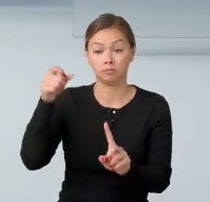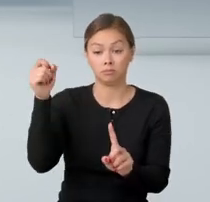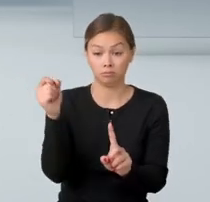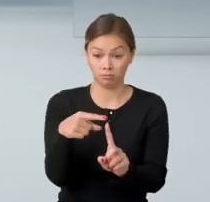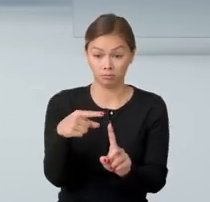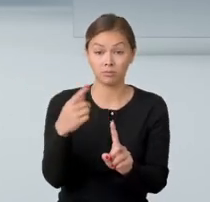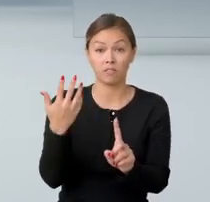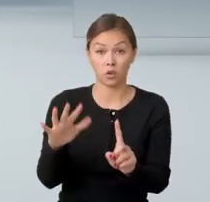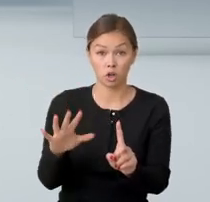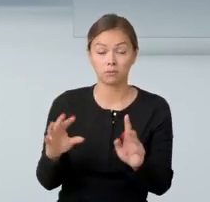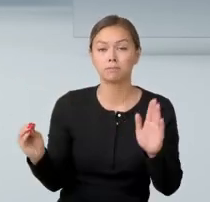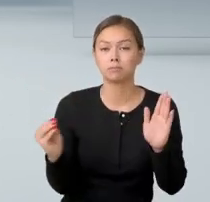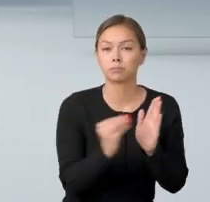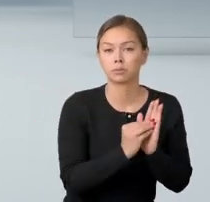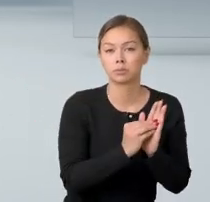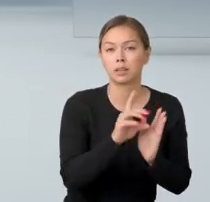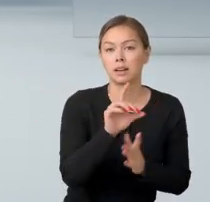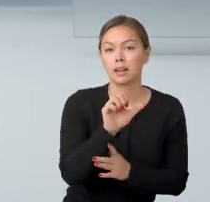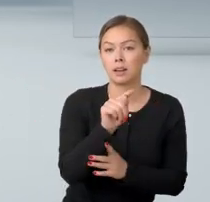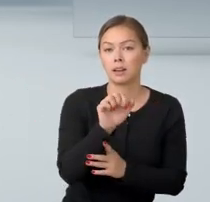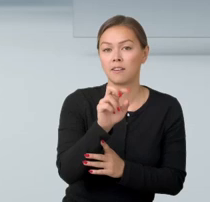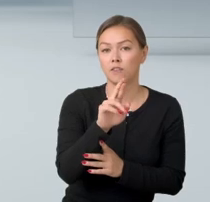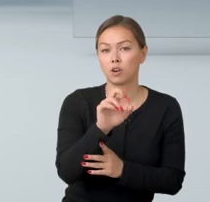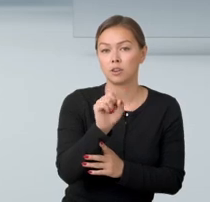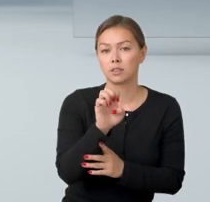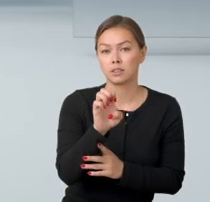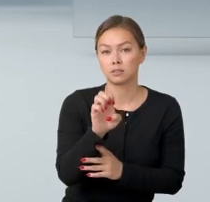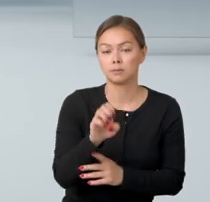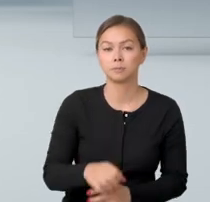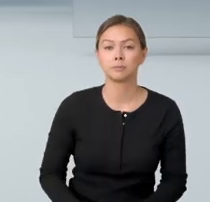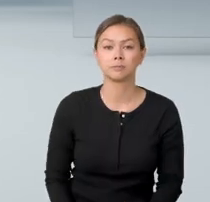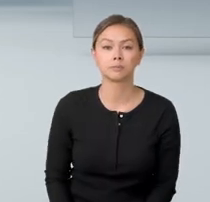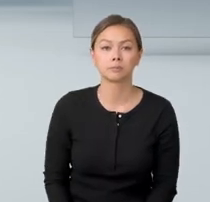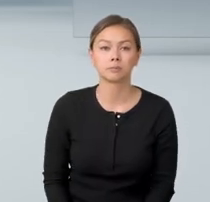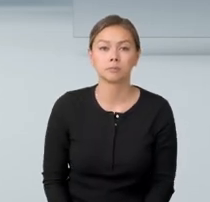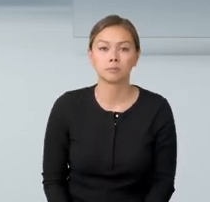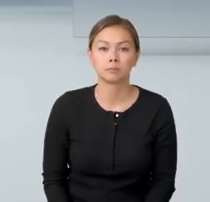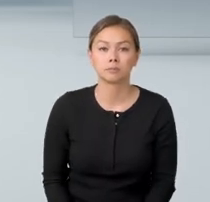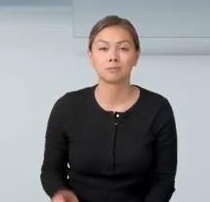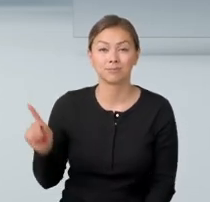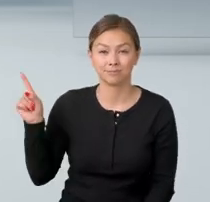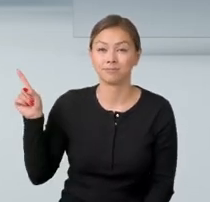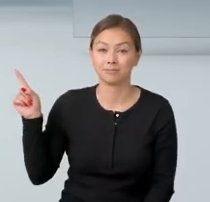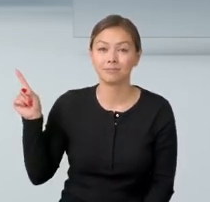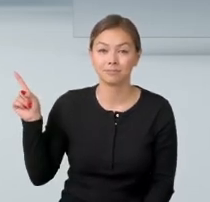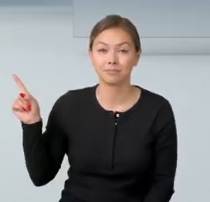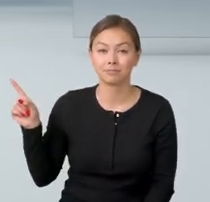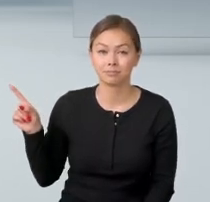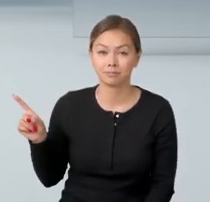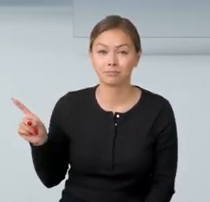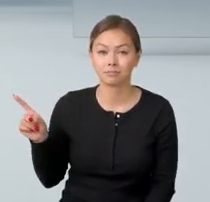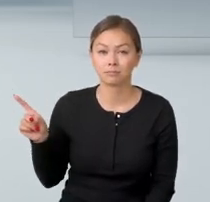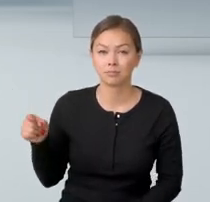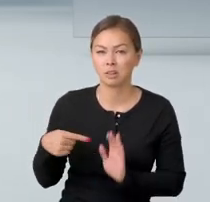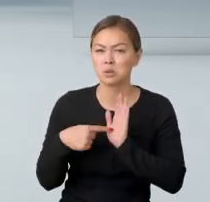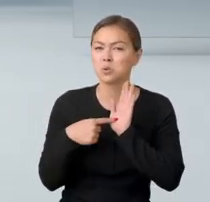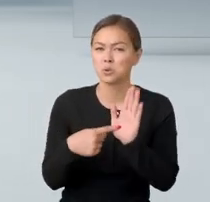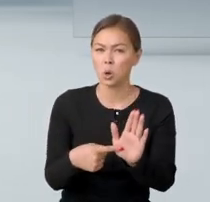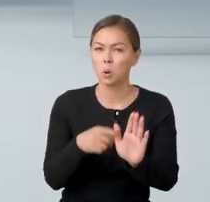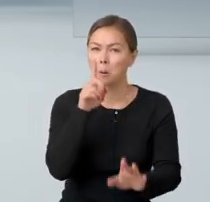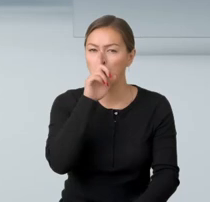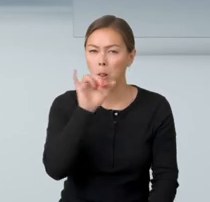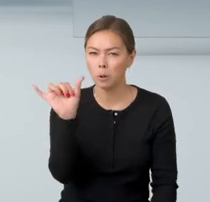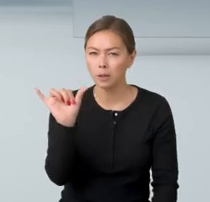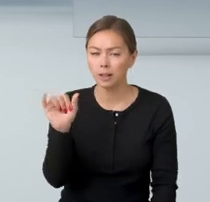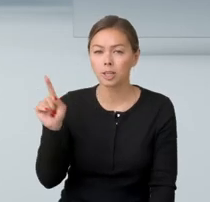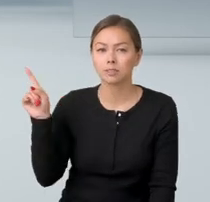we have created a new request inside dataverse here you can see how we can